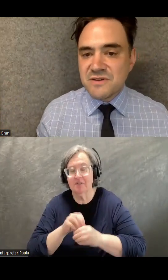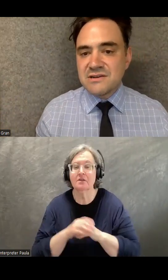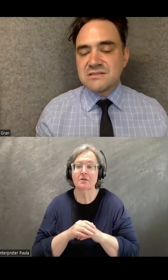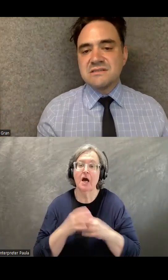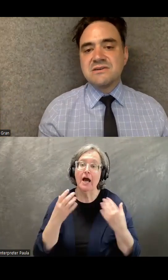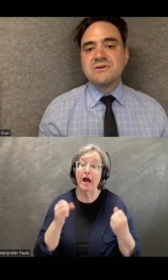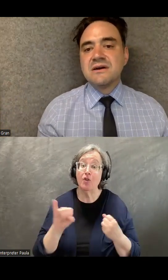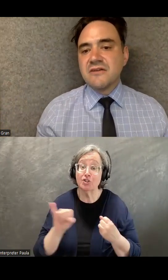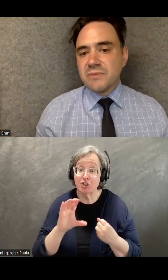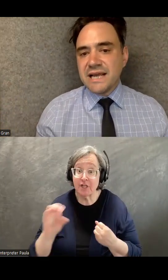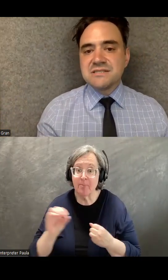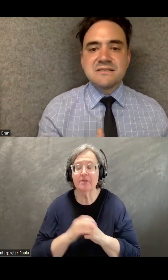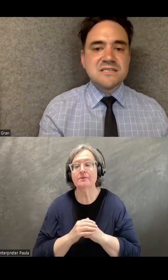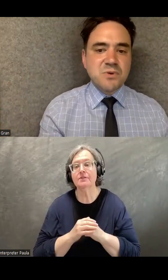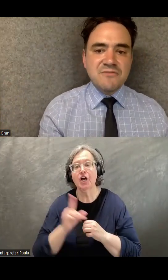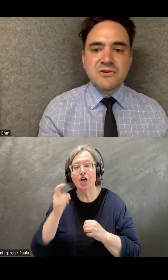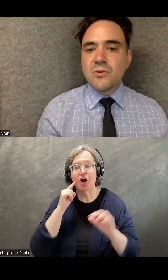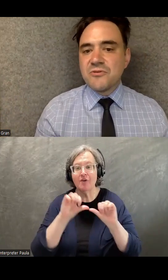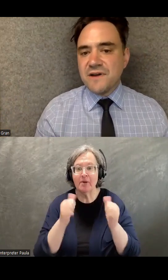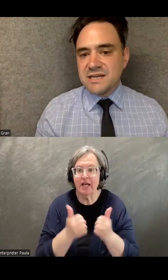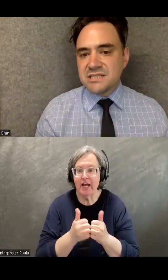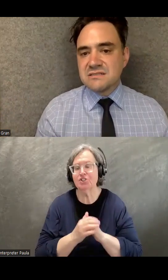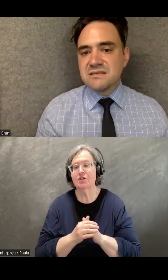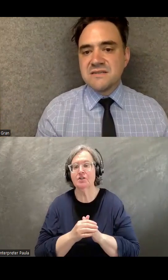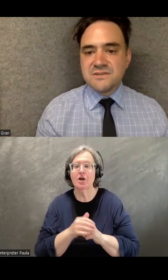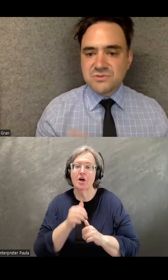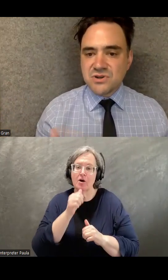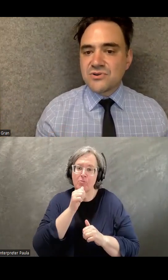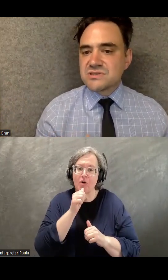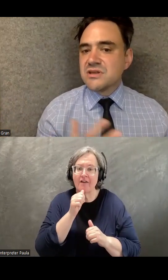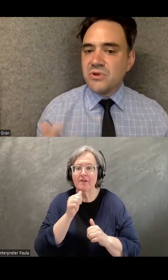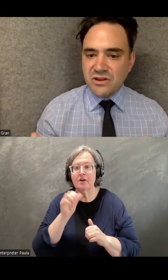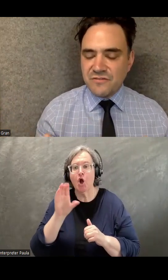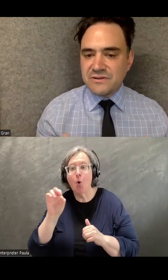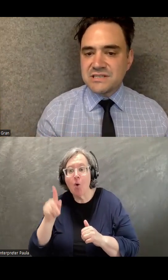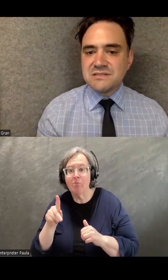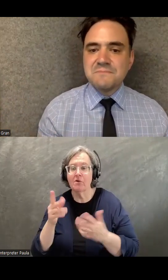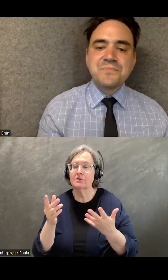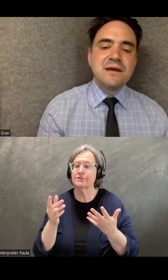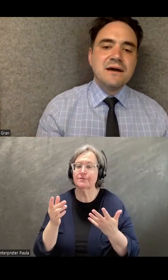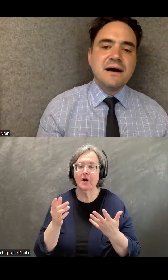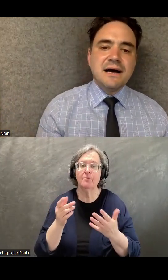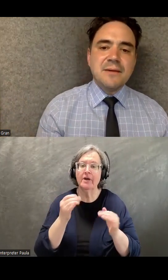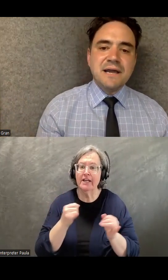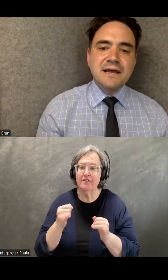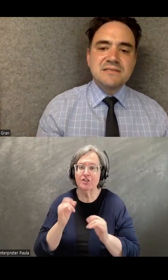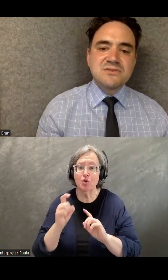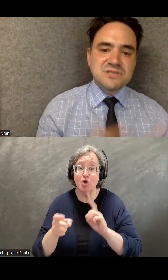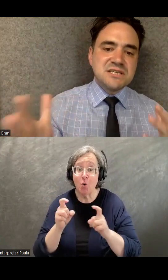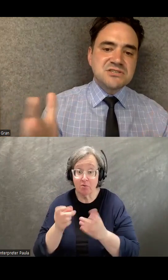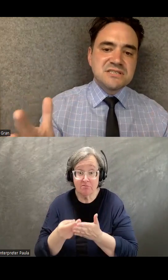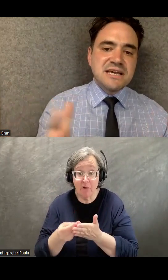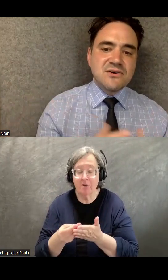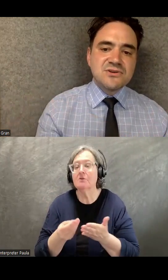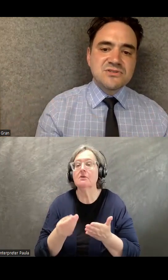insurance providers, government agencies, private and corporate foundations, individual donors, and community foundations. So